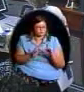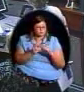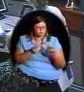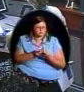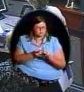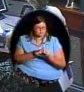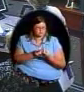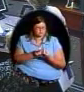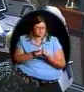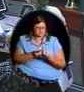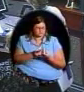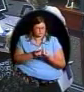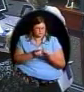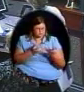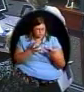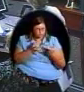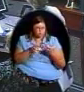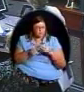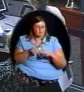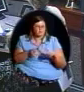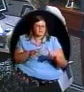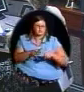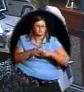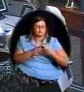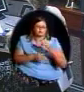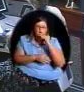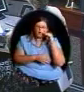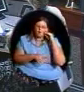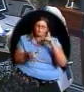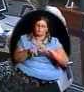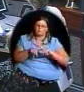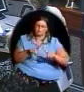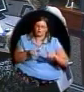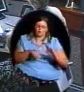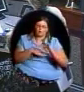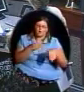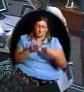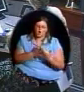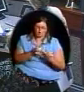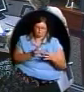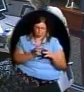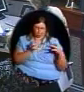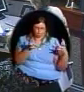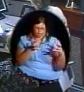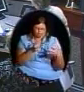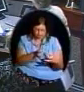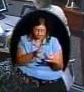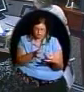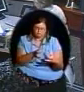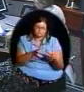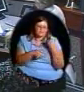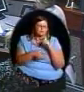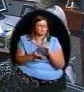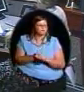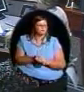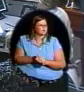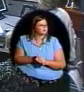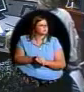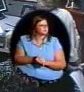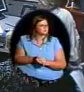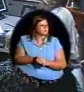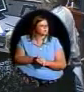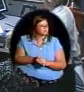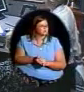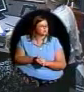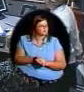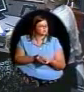initiative, and it all begins at home, but we all have to band together for that. I guess the question I would ask to you and to